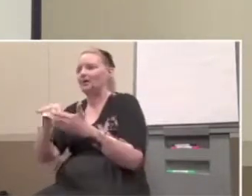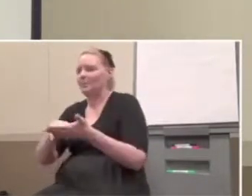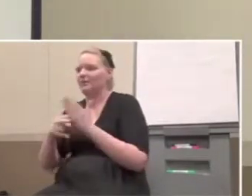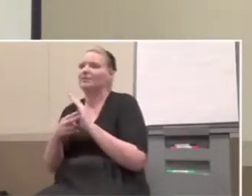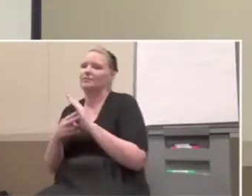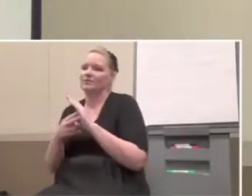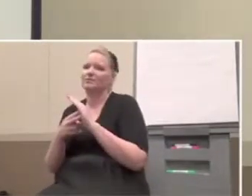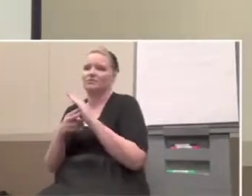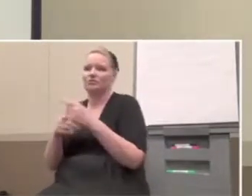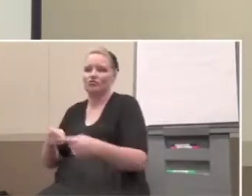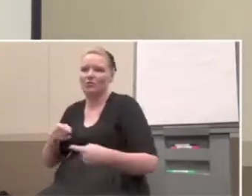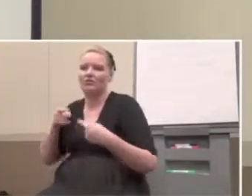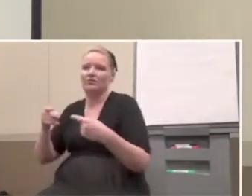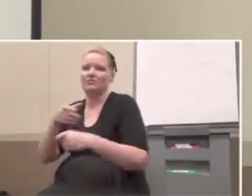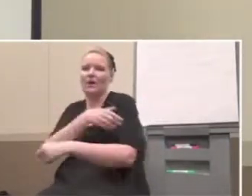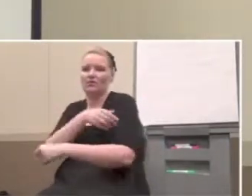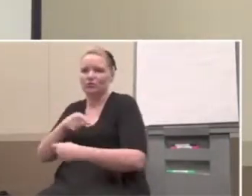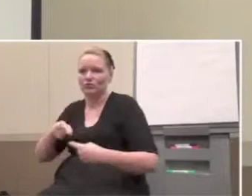entrenched in a power struggle.